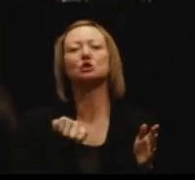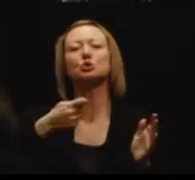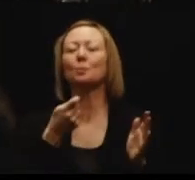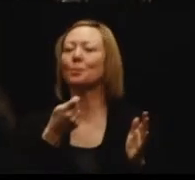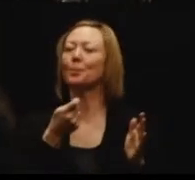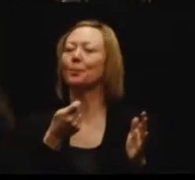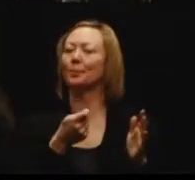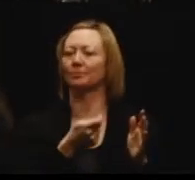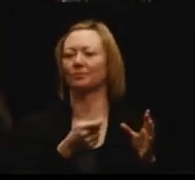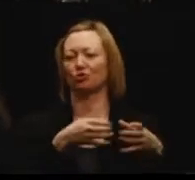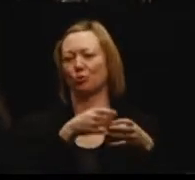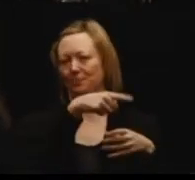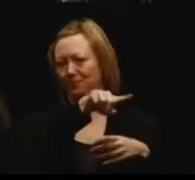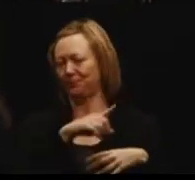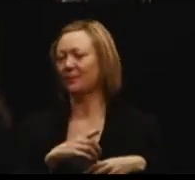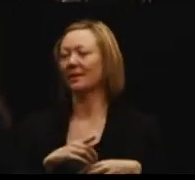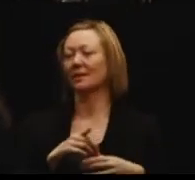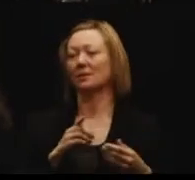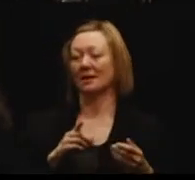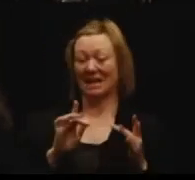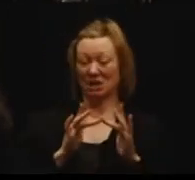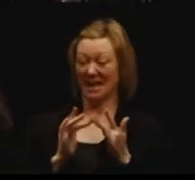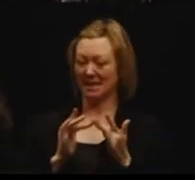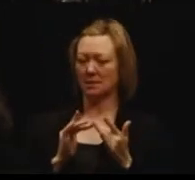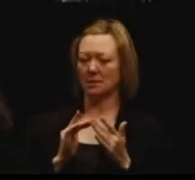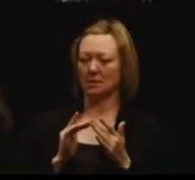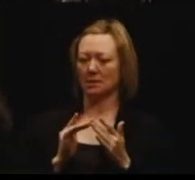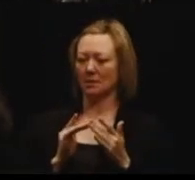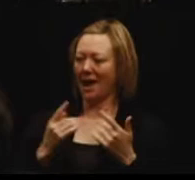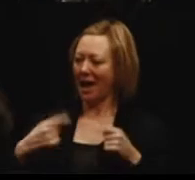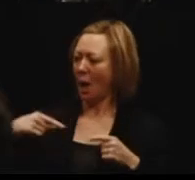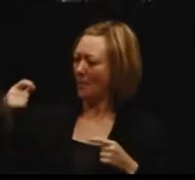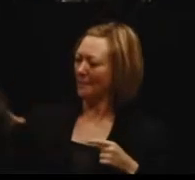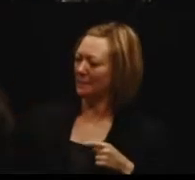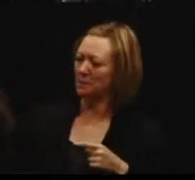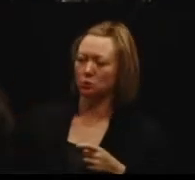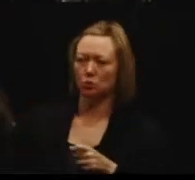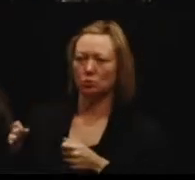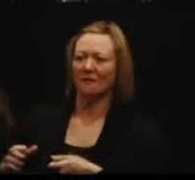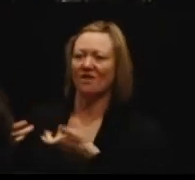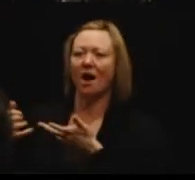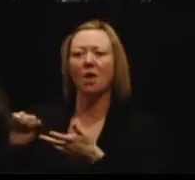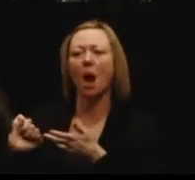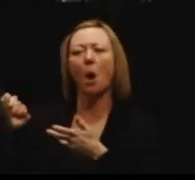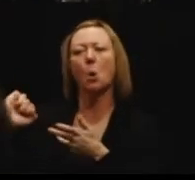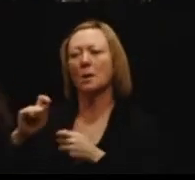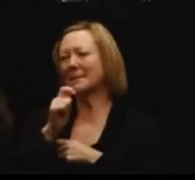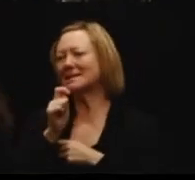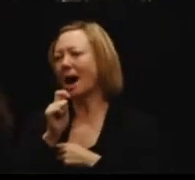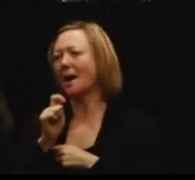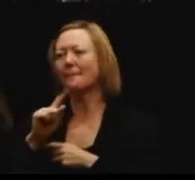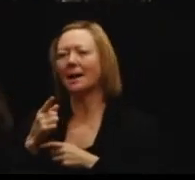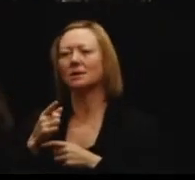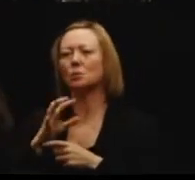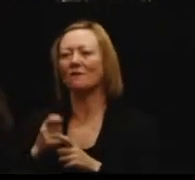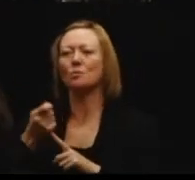know, the means for people to start their own media without being captive to the legacy costs of old media,